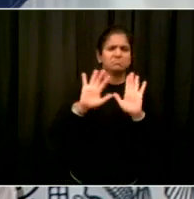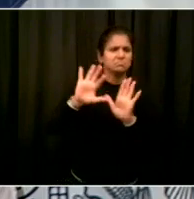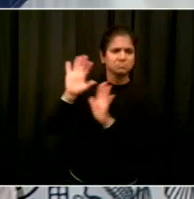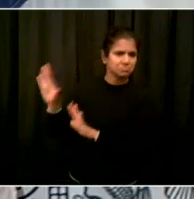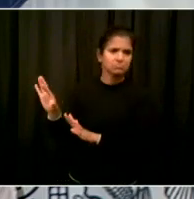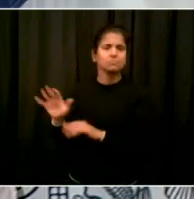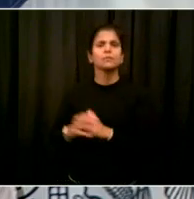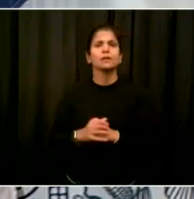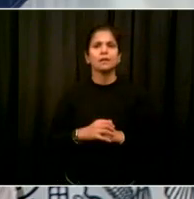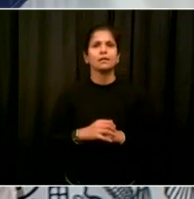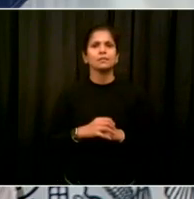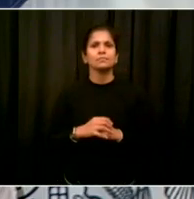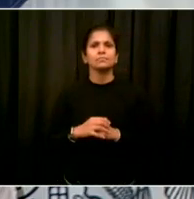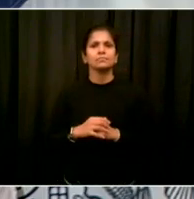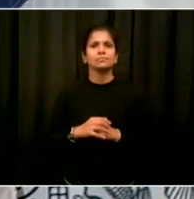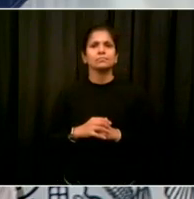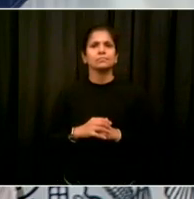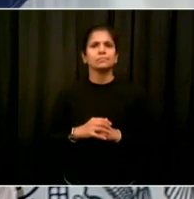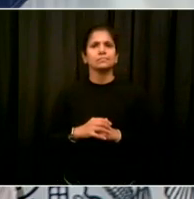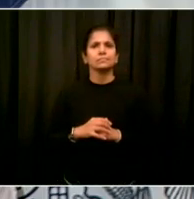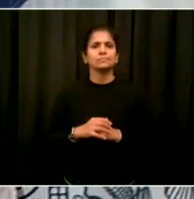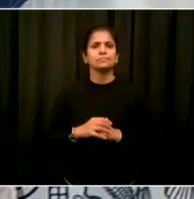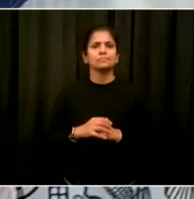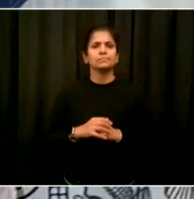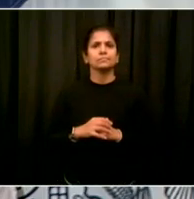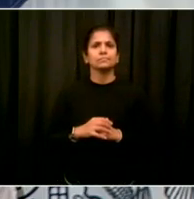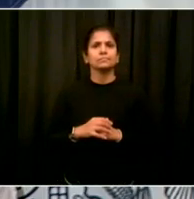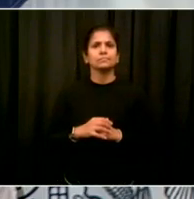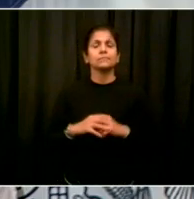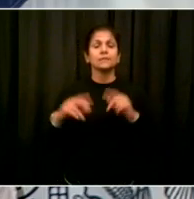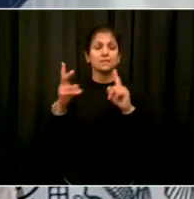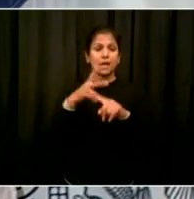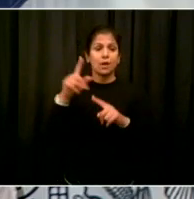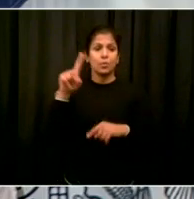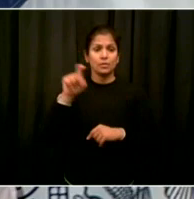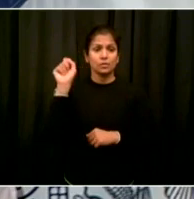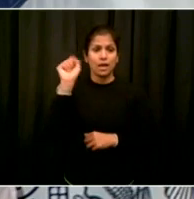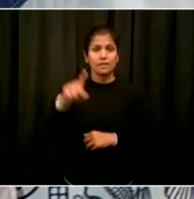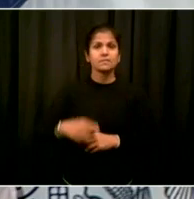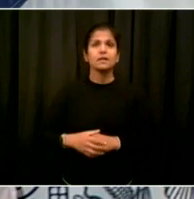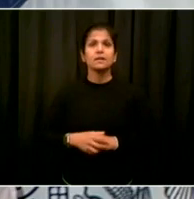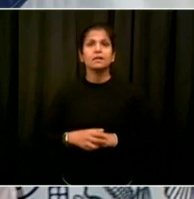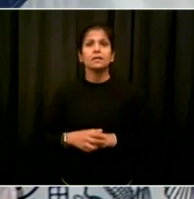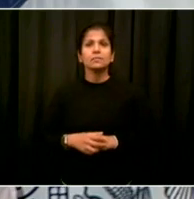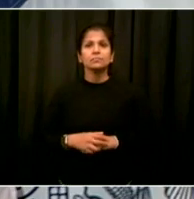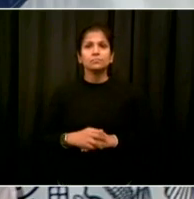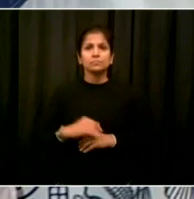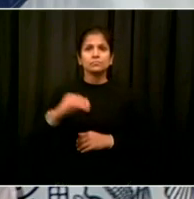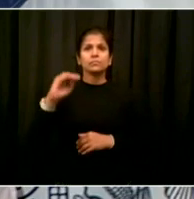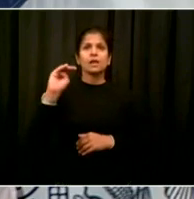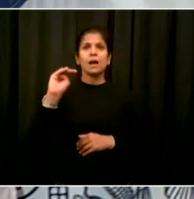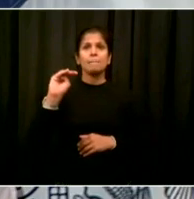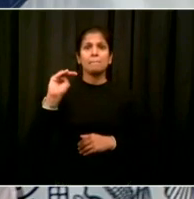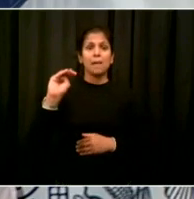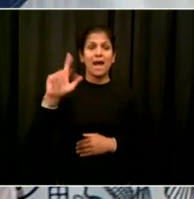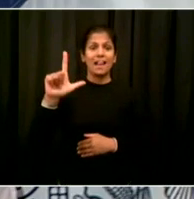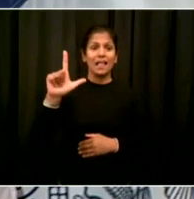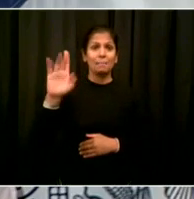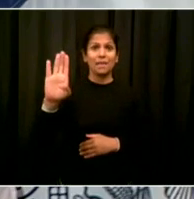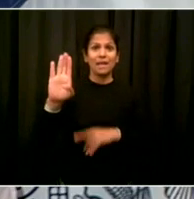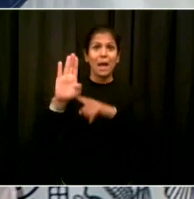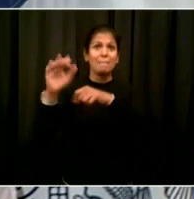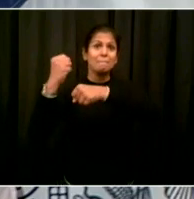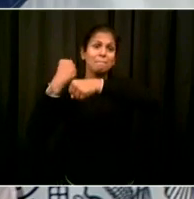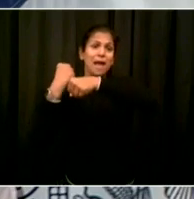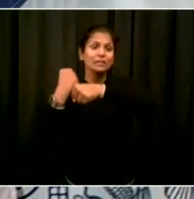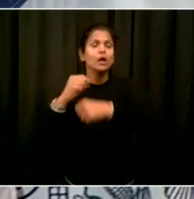the MLB deadline to vote on this is Friday, and it doesn't look like they're going to wait for a decision from